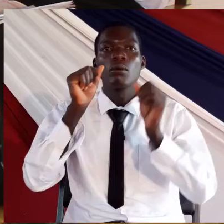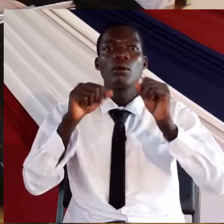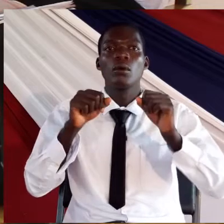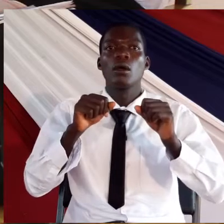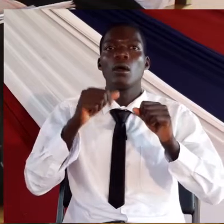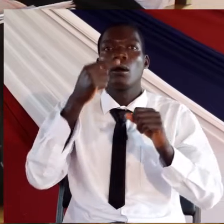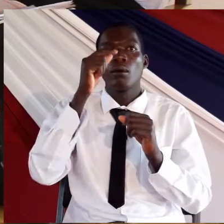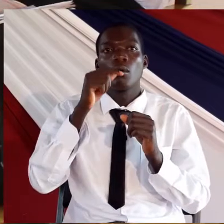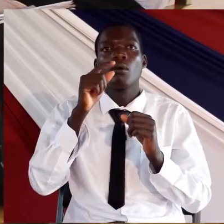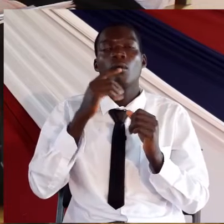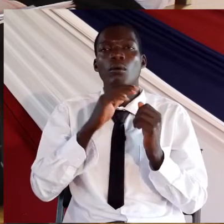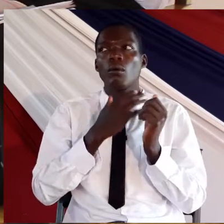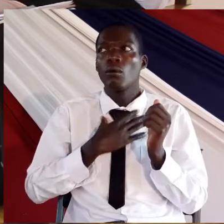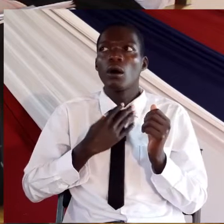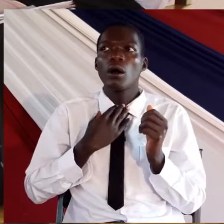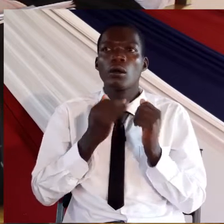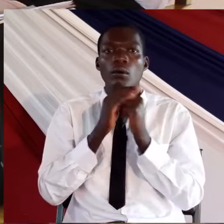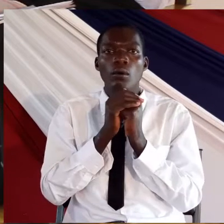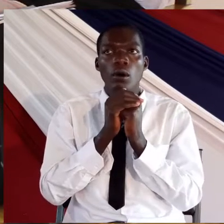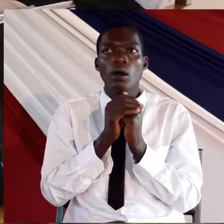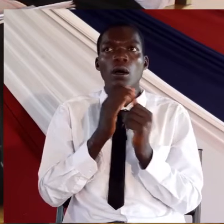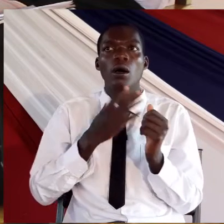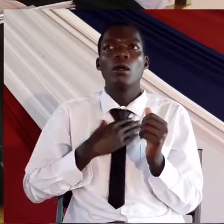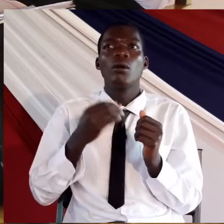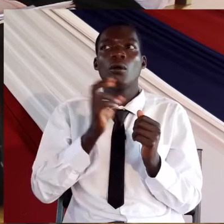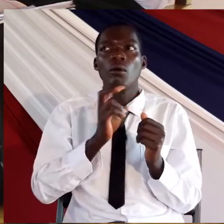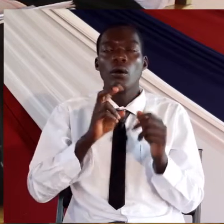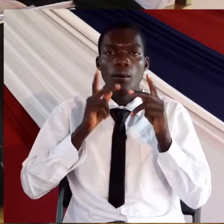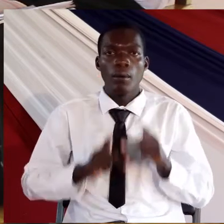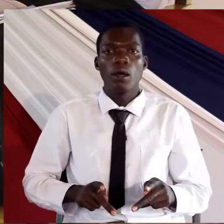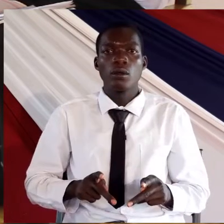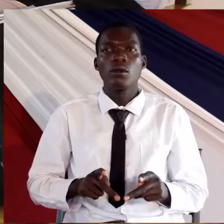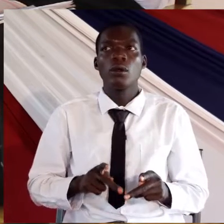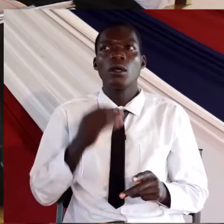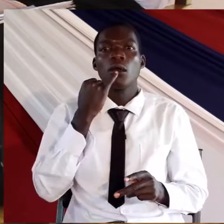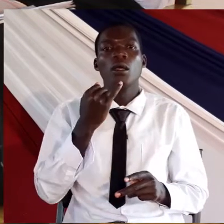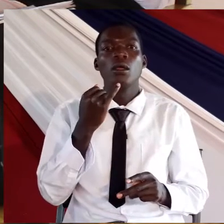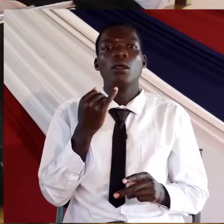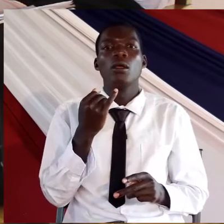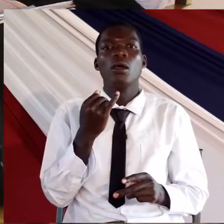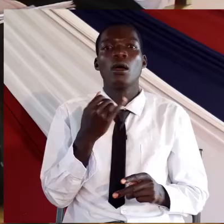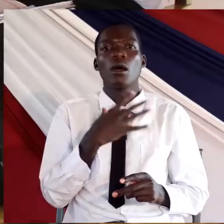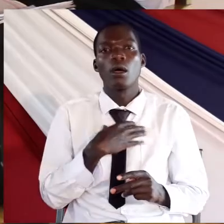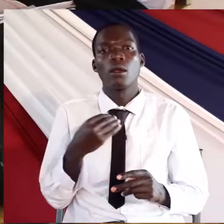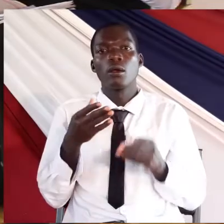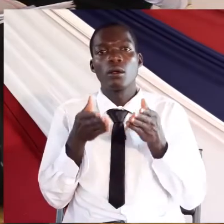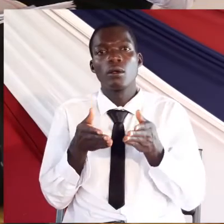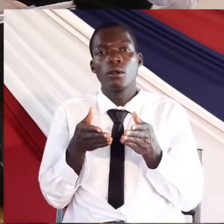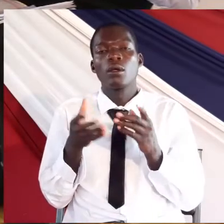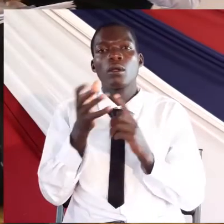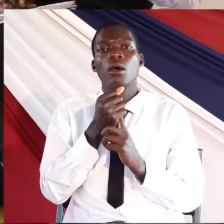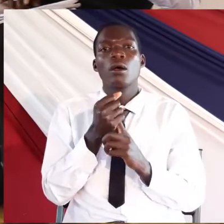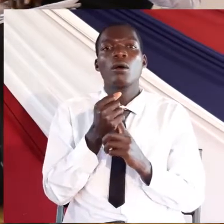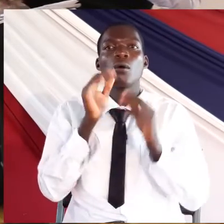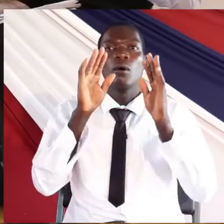Yes. No, he wasn't. He wasn't tired. Mm-hmm. In fact, if you look at the person that God is, he doesn't tire. Mm-hmm. He doesn't get worn